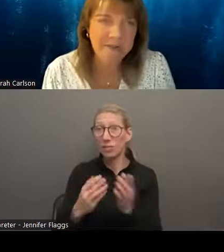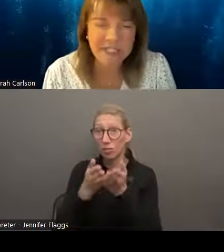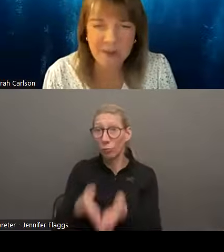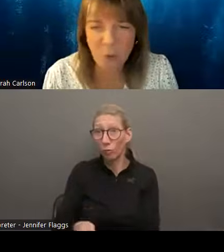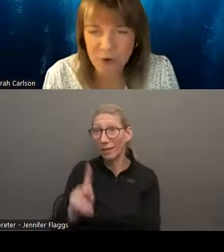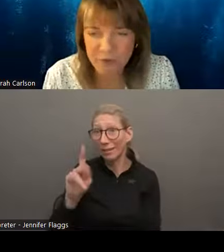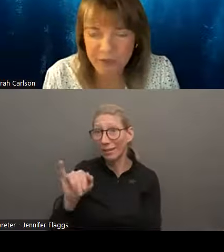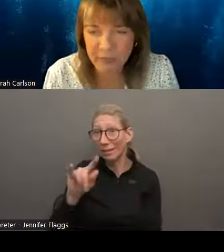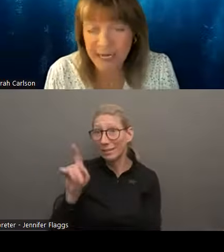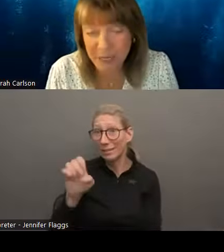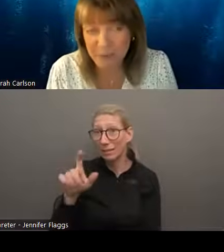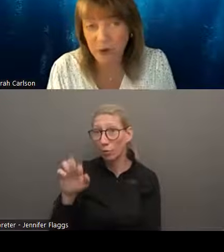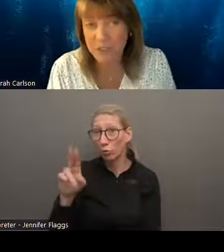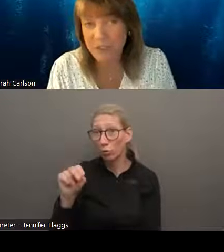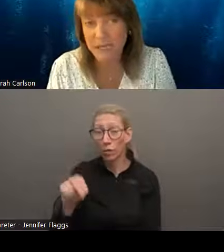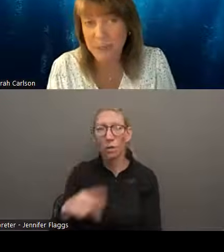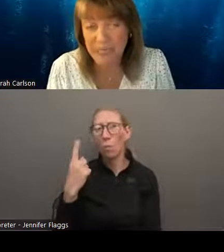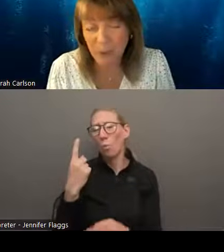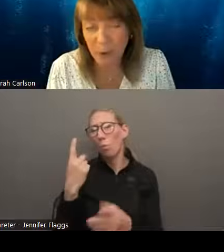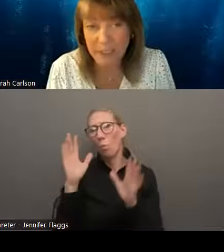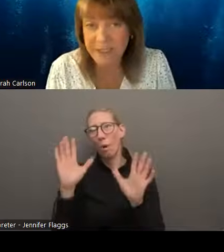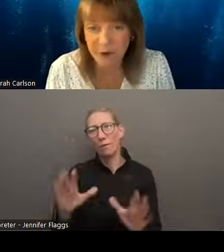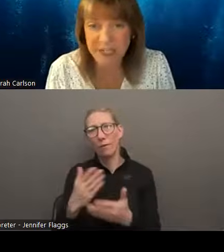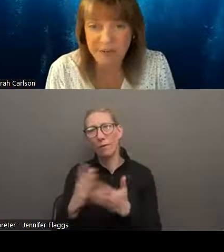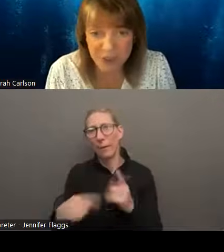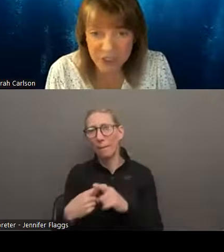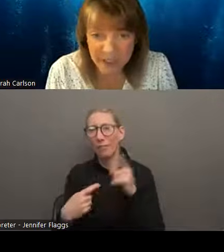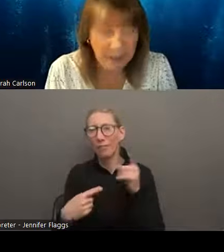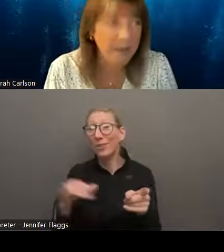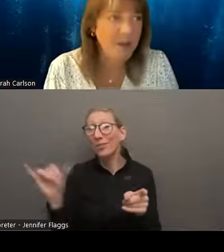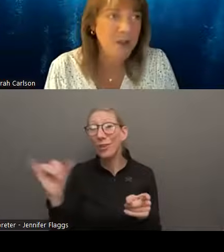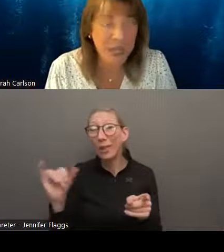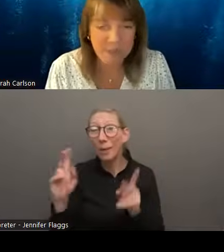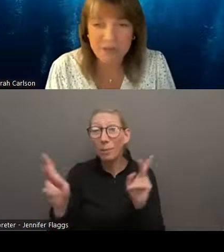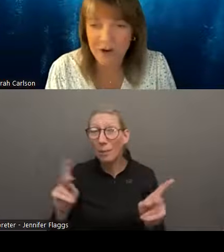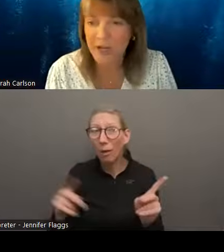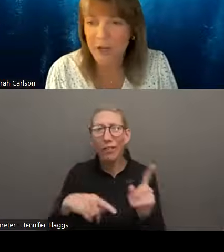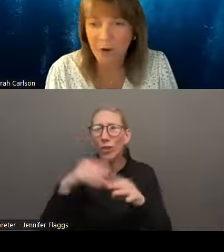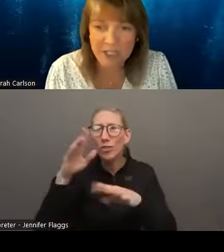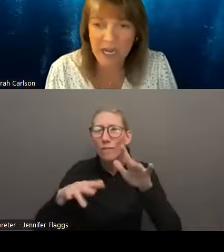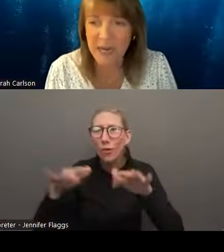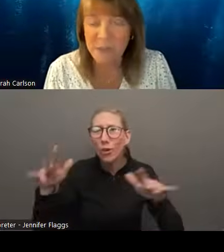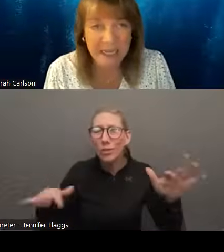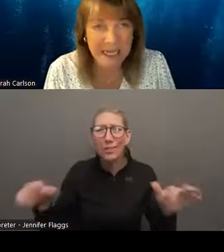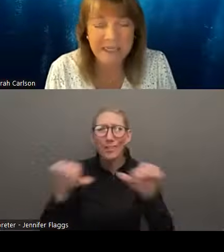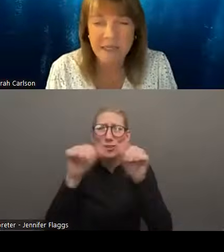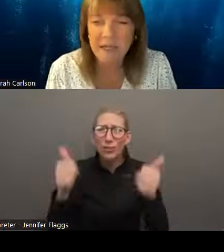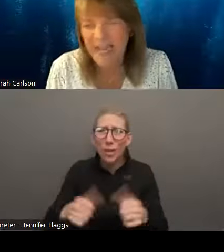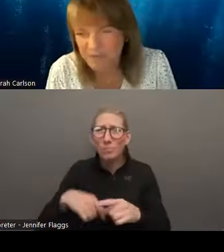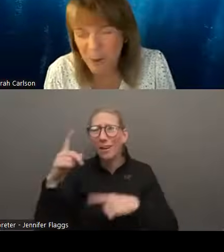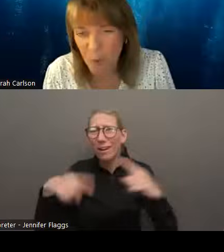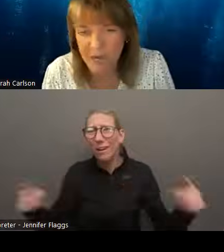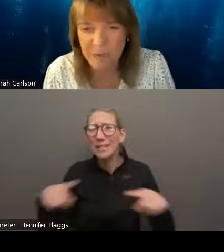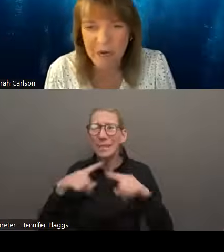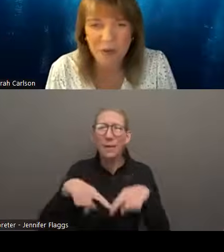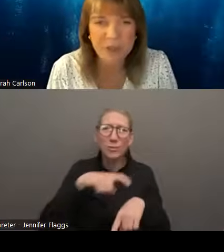I have to say, the wonderful thing about amphoras, like people, is their diversity. The shapes vary across time and place, kind